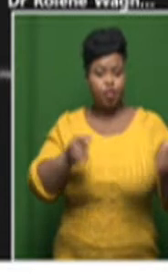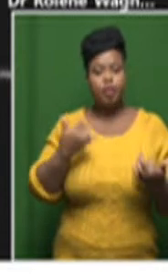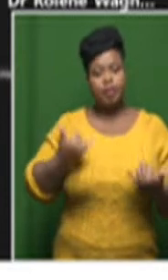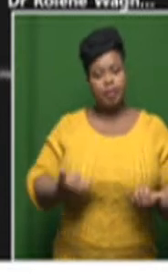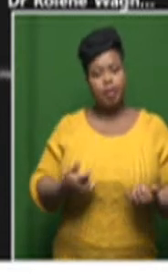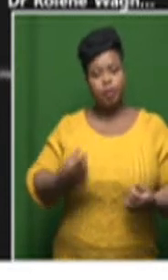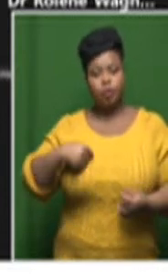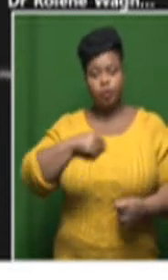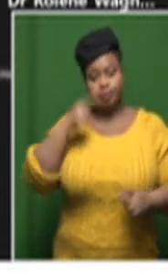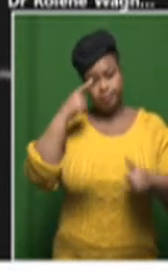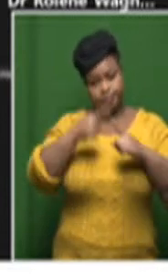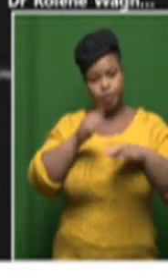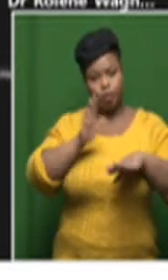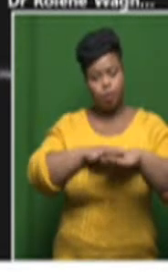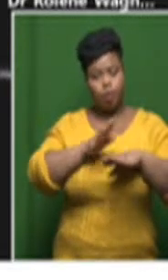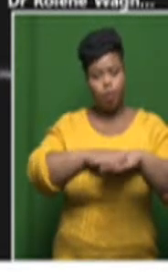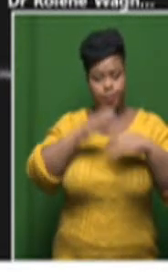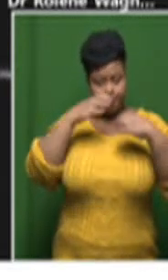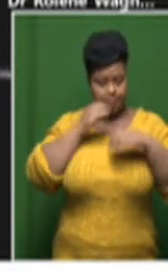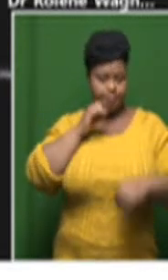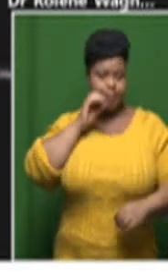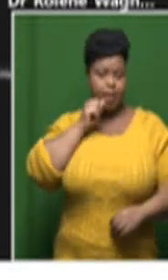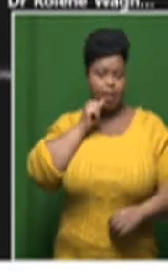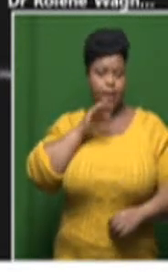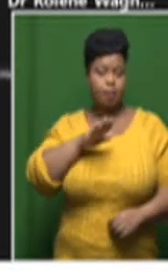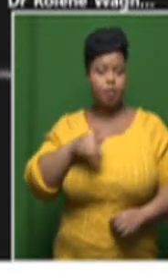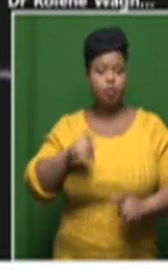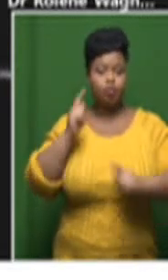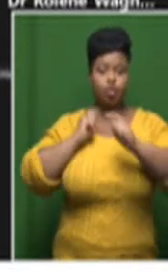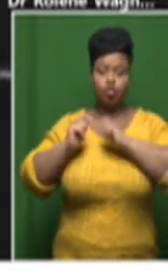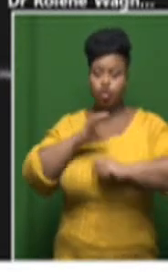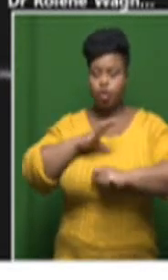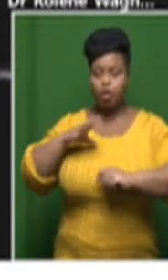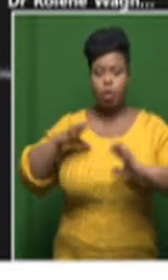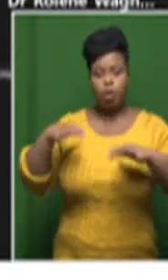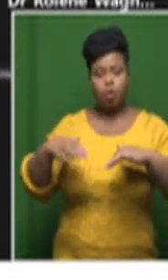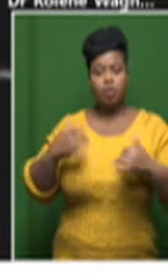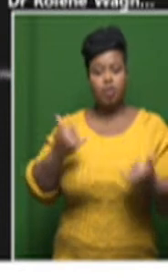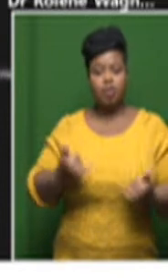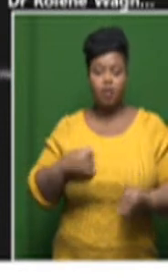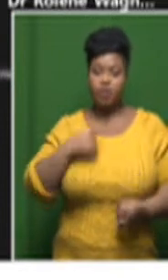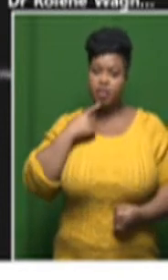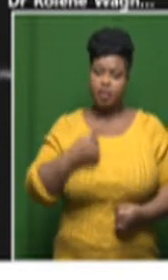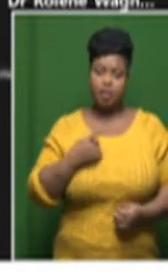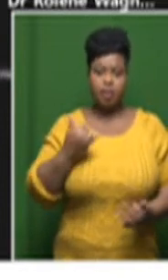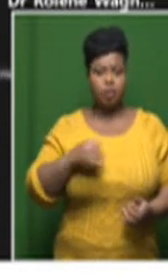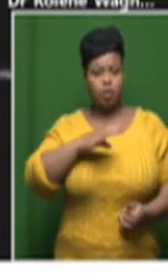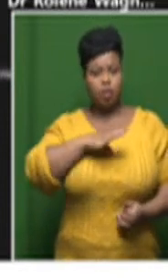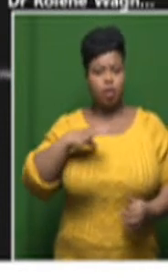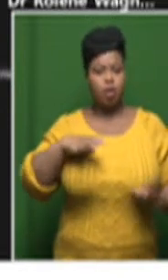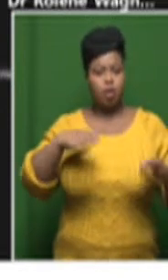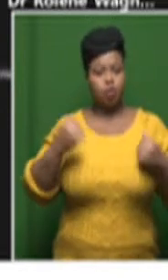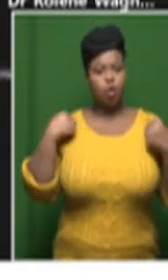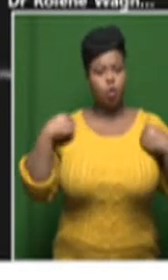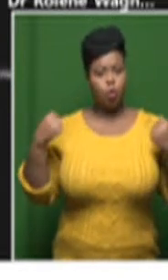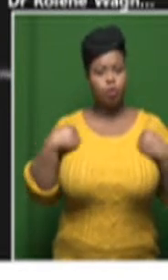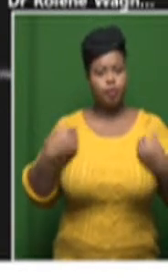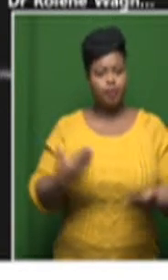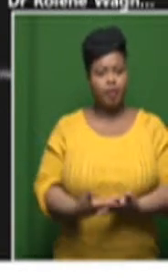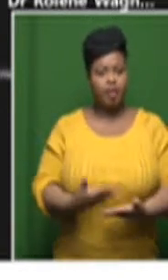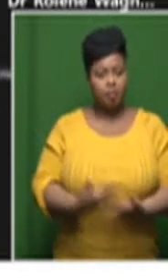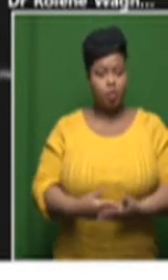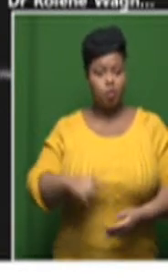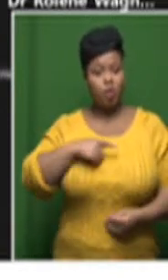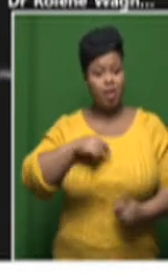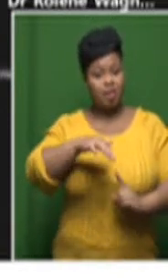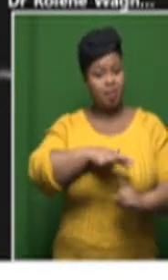going to be targeting men. Our traditional councils have made their council halls available as